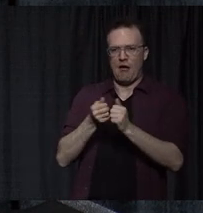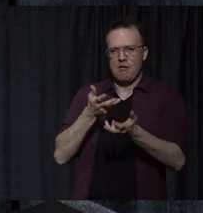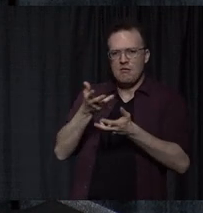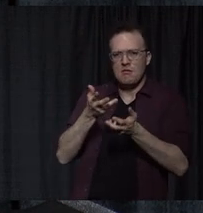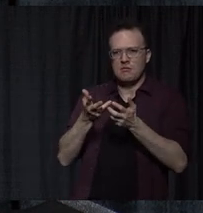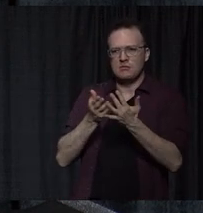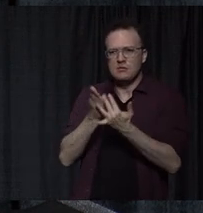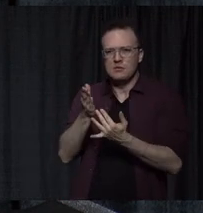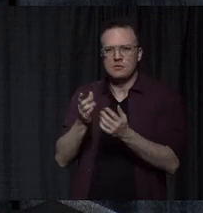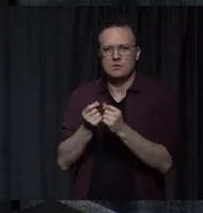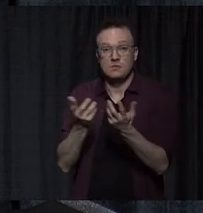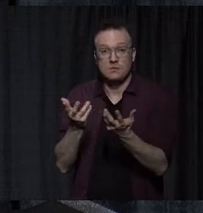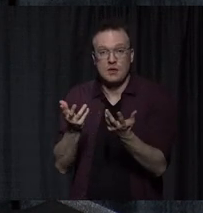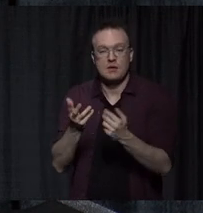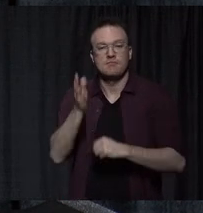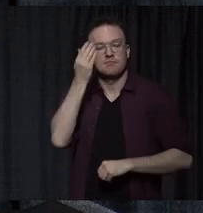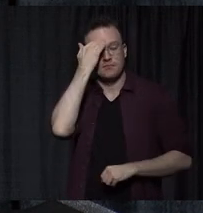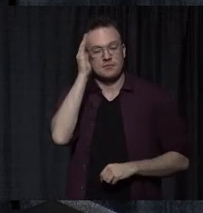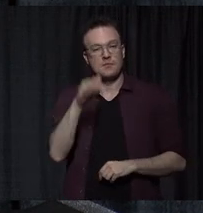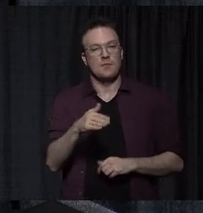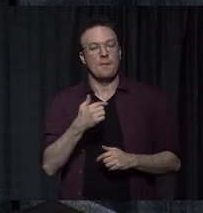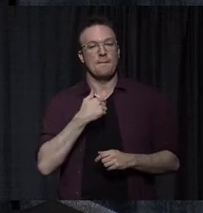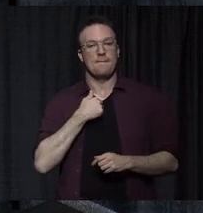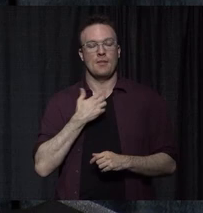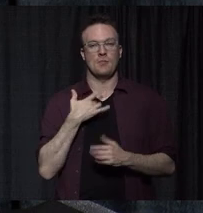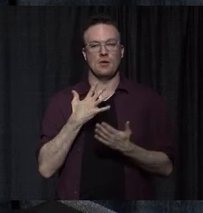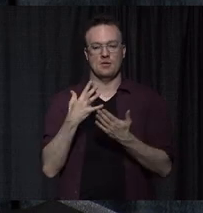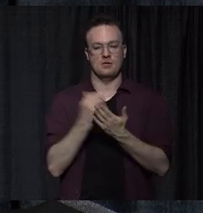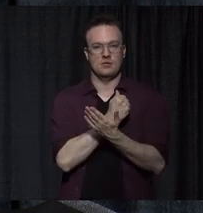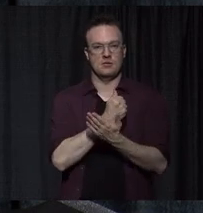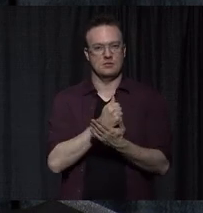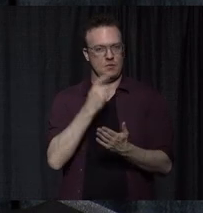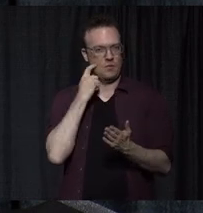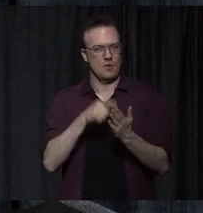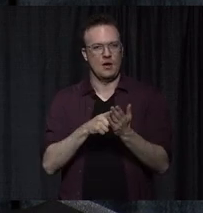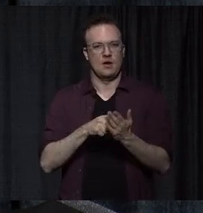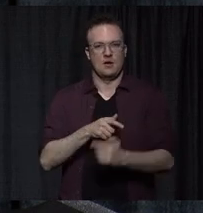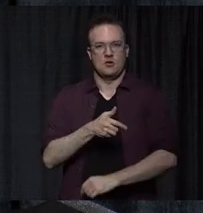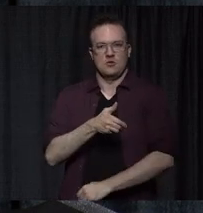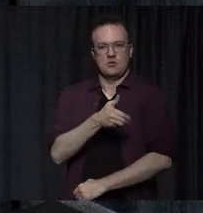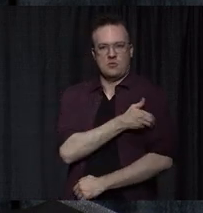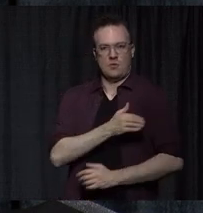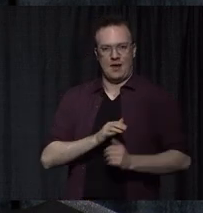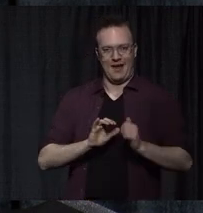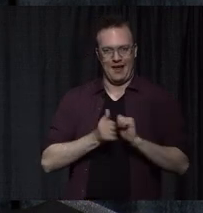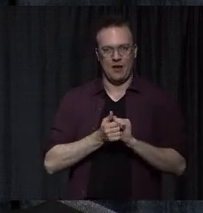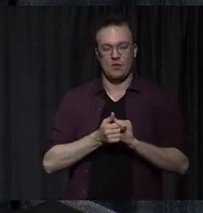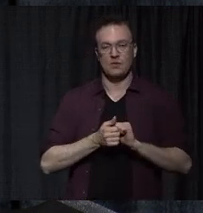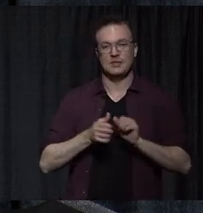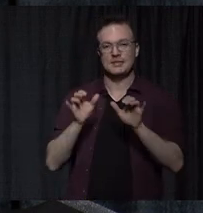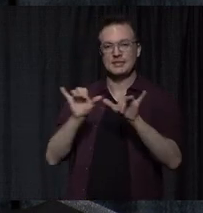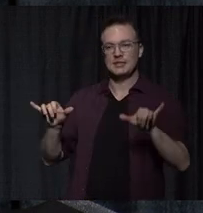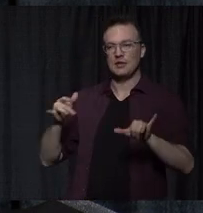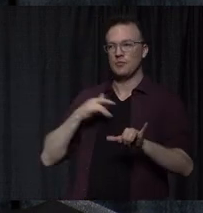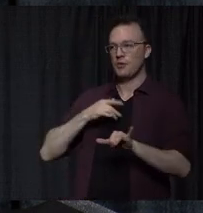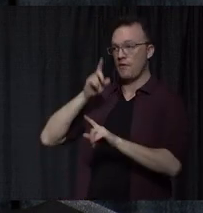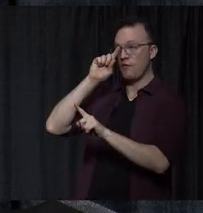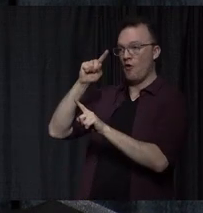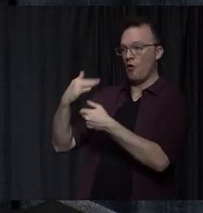Personally, I can say that I draw tremendous strength from the fact that the systems designed to exploit and destroy